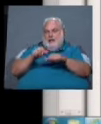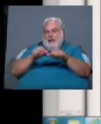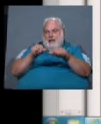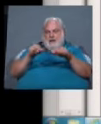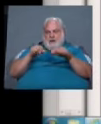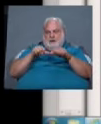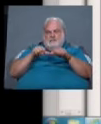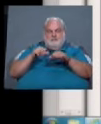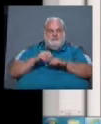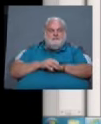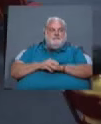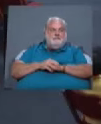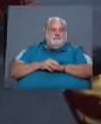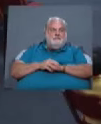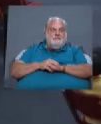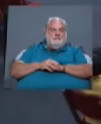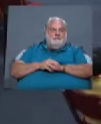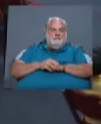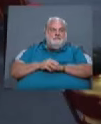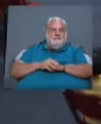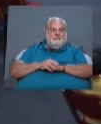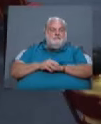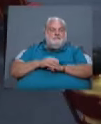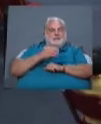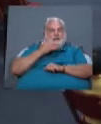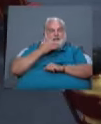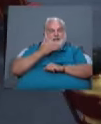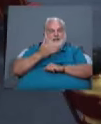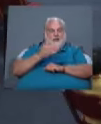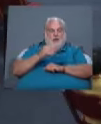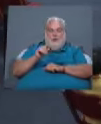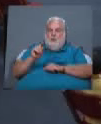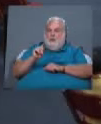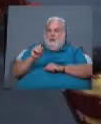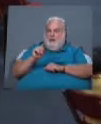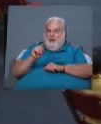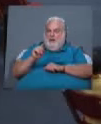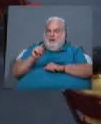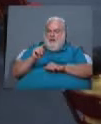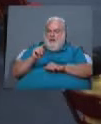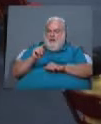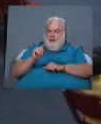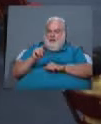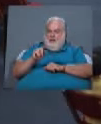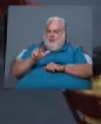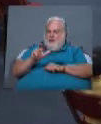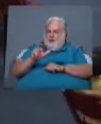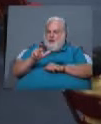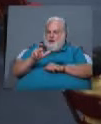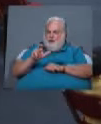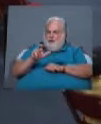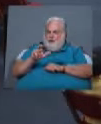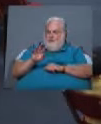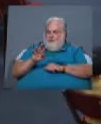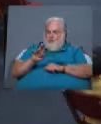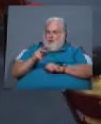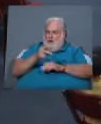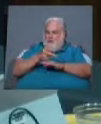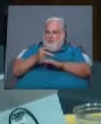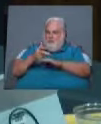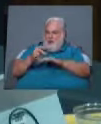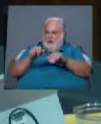304. Thank you. Okay, thank where you. On this that we're looking at is 304 spaces of